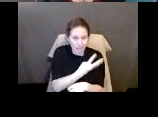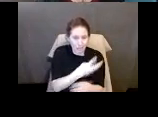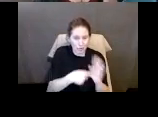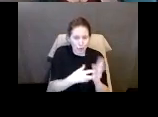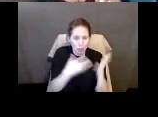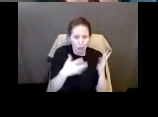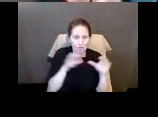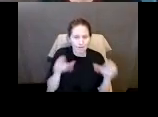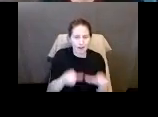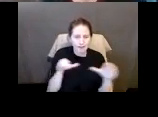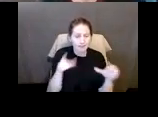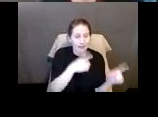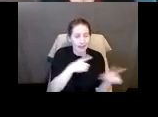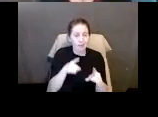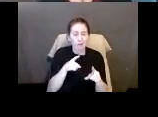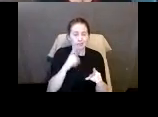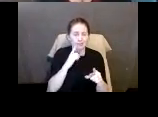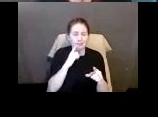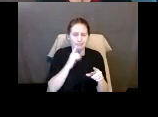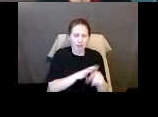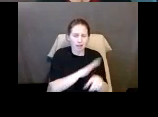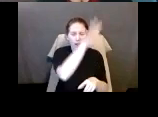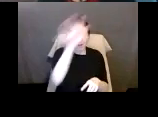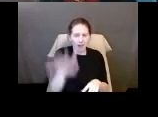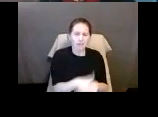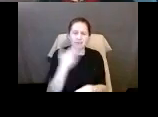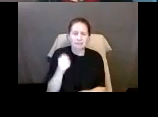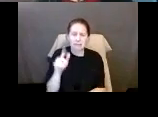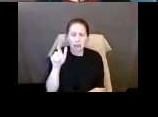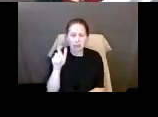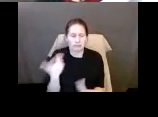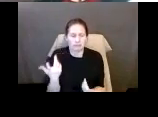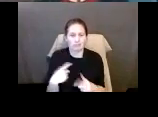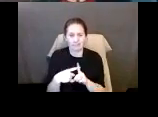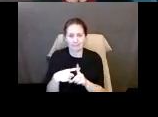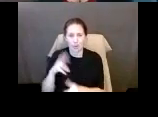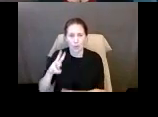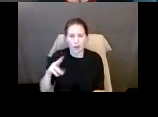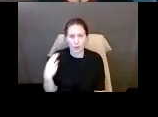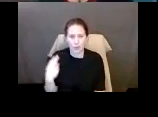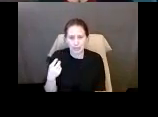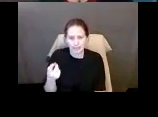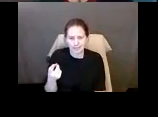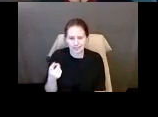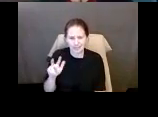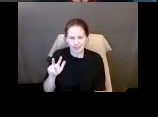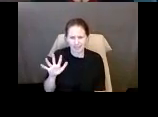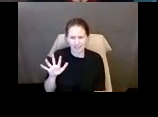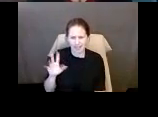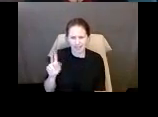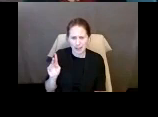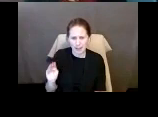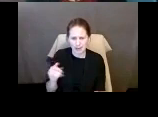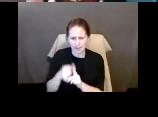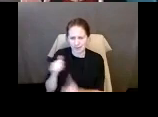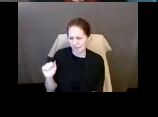of activities happening all over the hillsides and elsewhere. Plus, Wadi el-Hudi is only 35 kilometers from